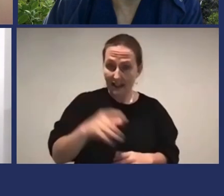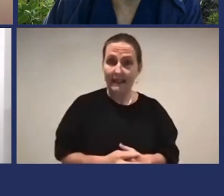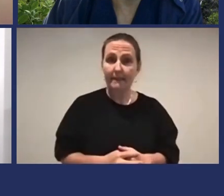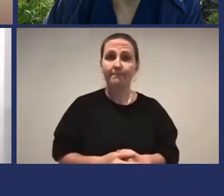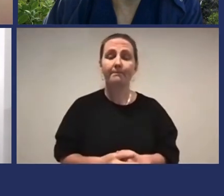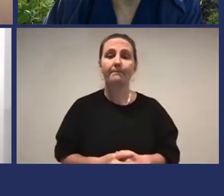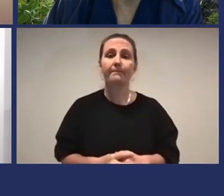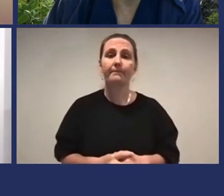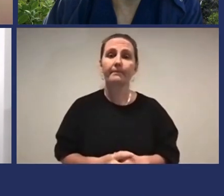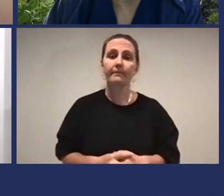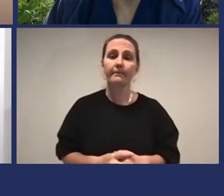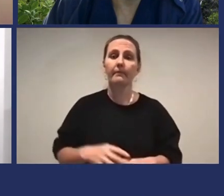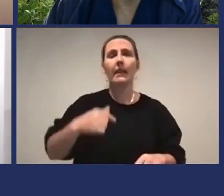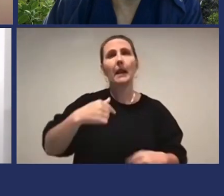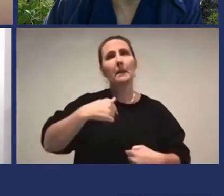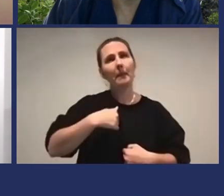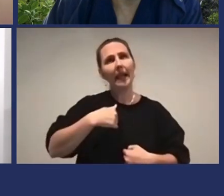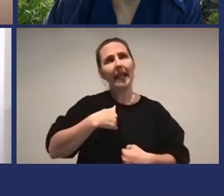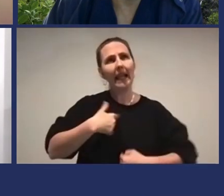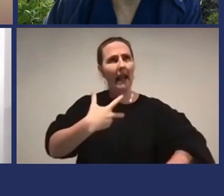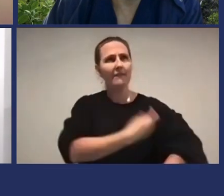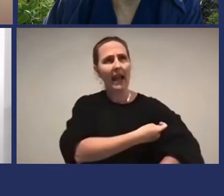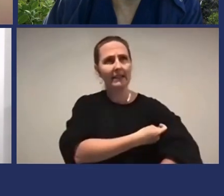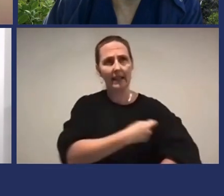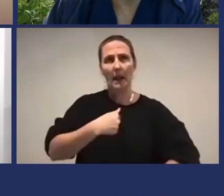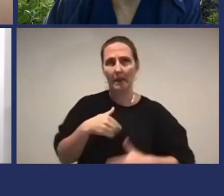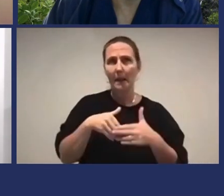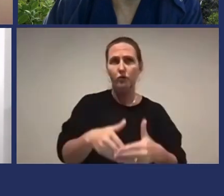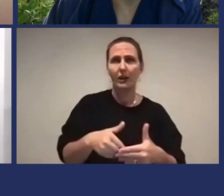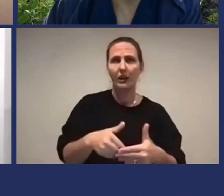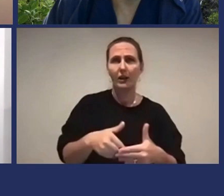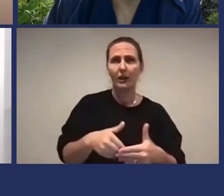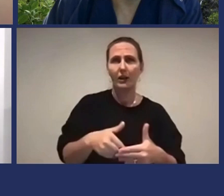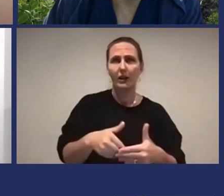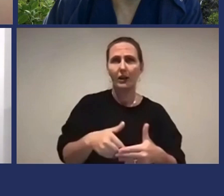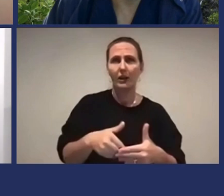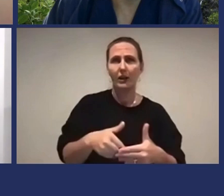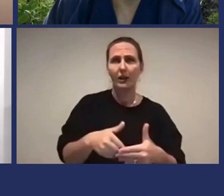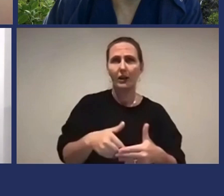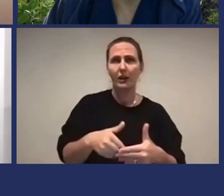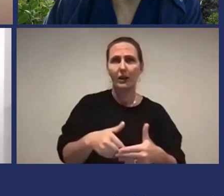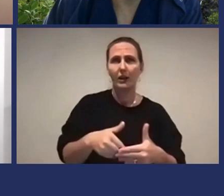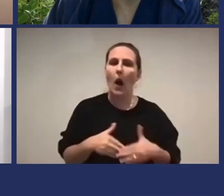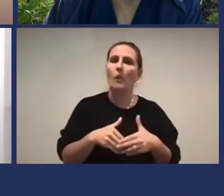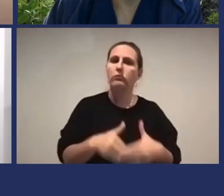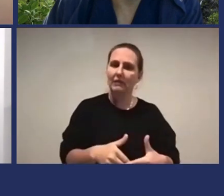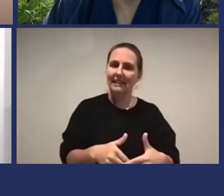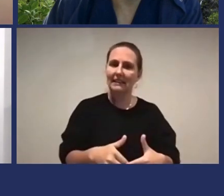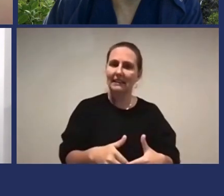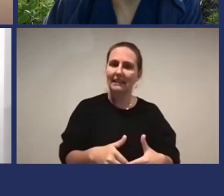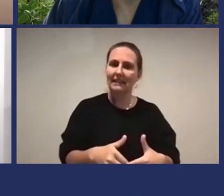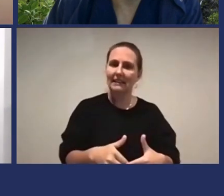my vaccinations was, I want to do it now while I'm pregnant in case I experience any side effects, like getting a bit